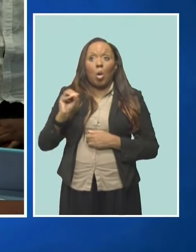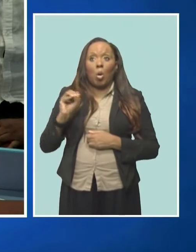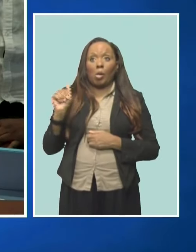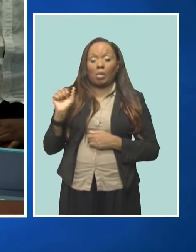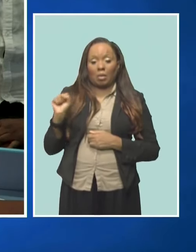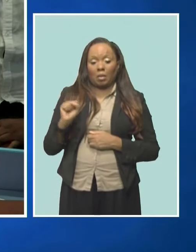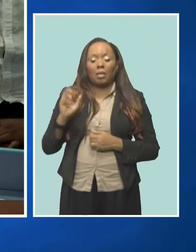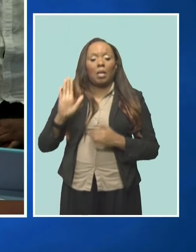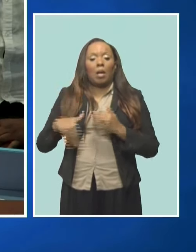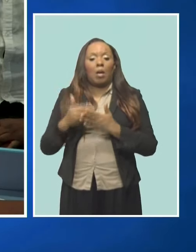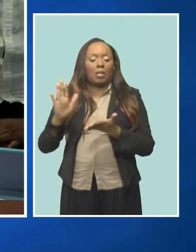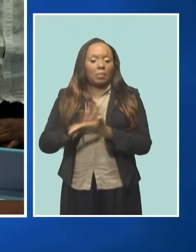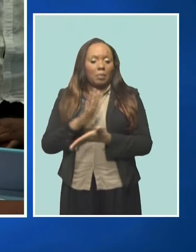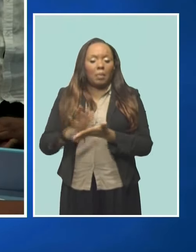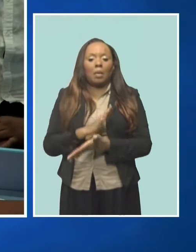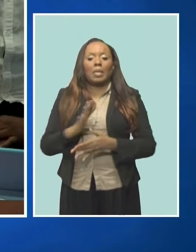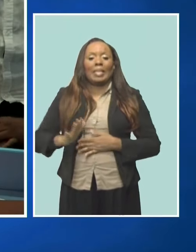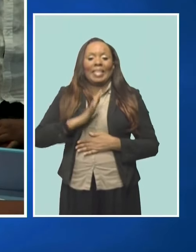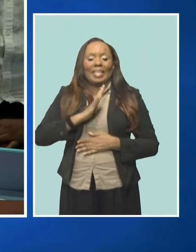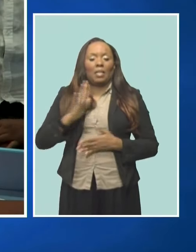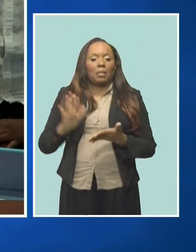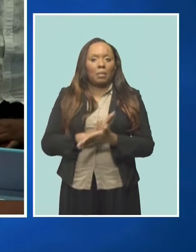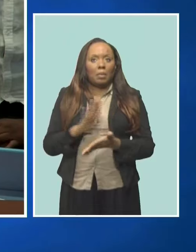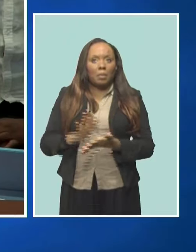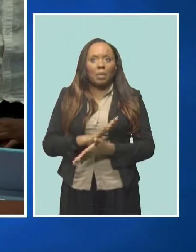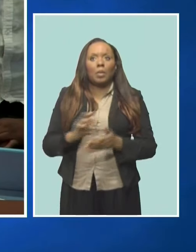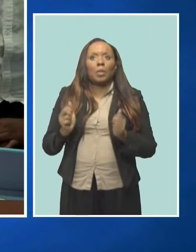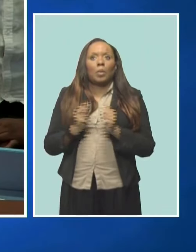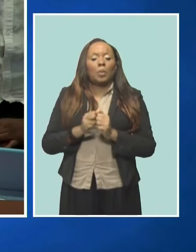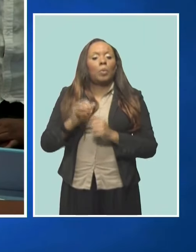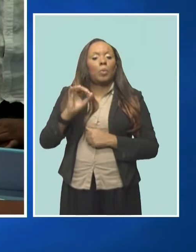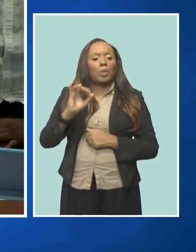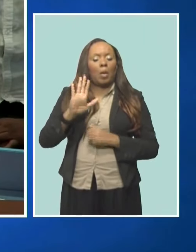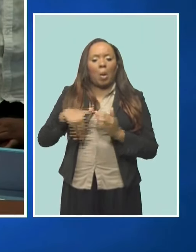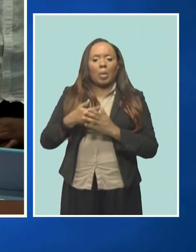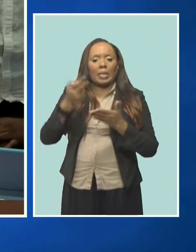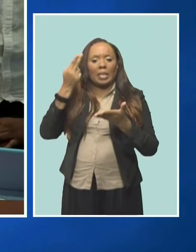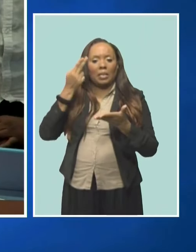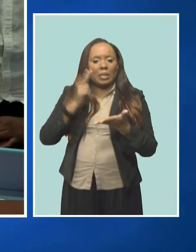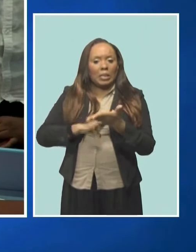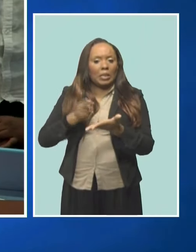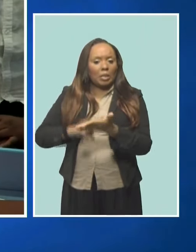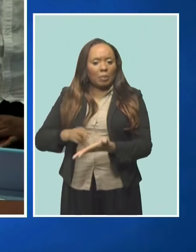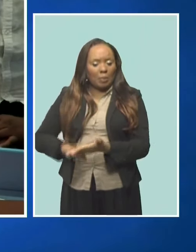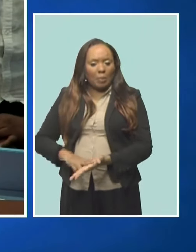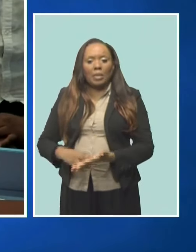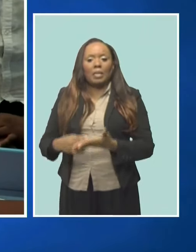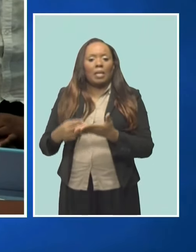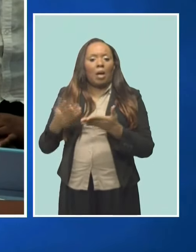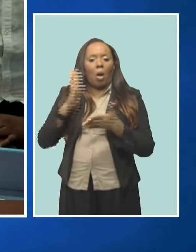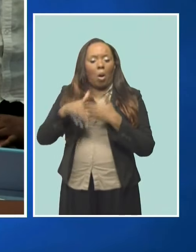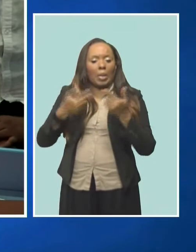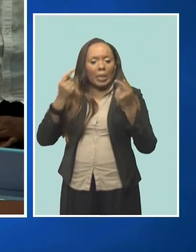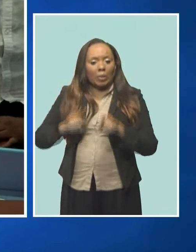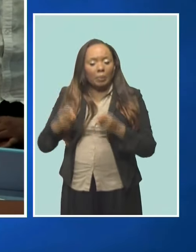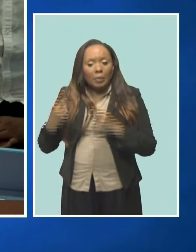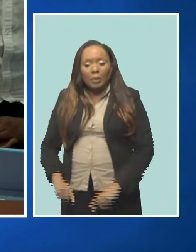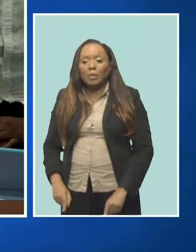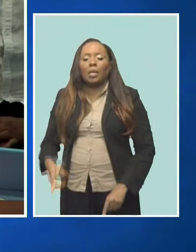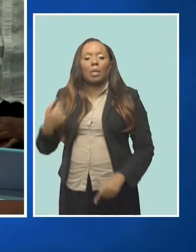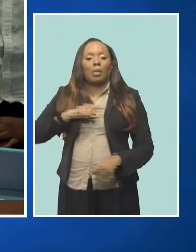the OAS Charter, the Inter-American Democratic Charter, and the Social Charter. We believe